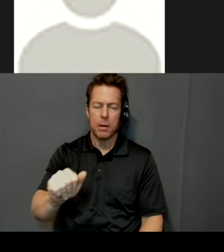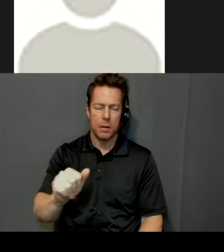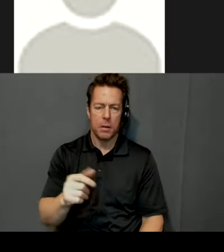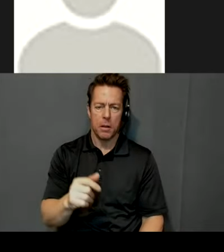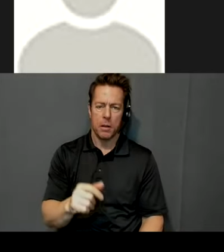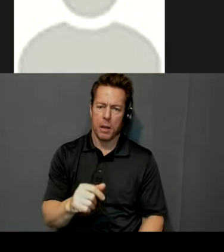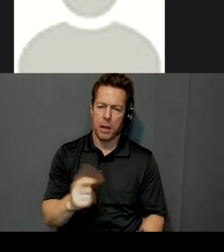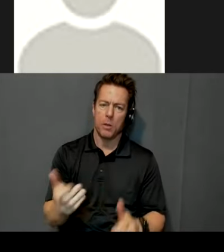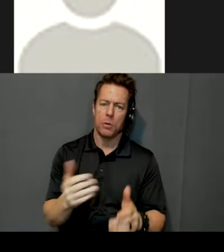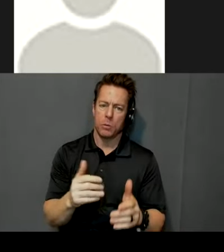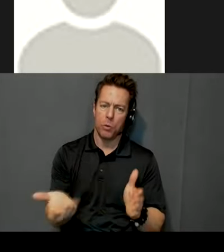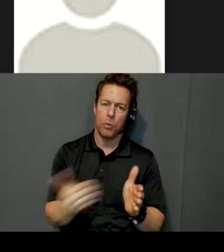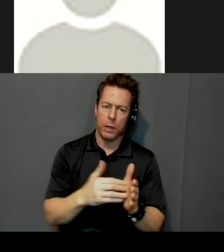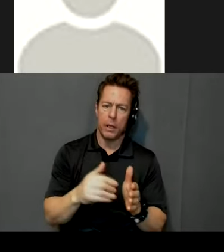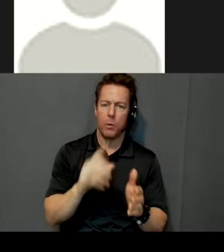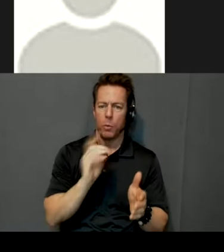redirect myself.